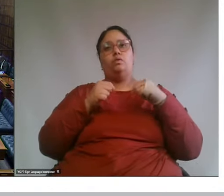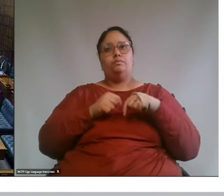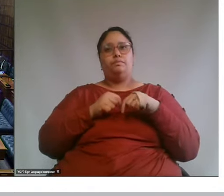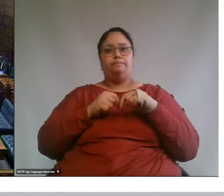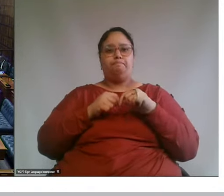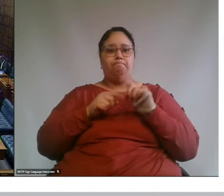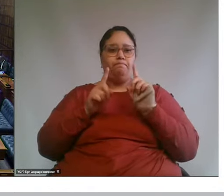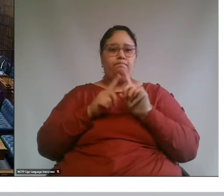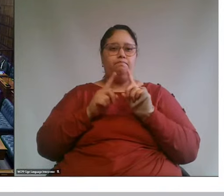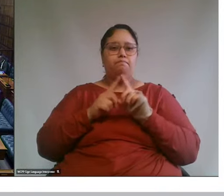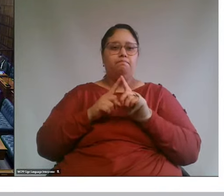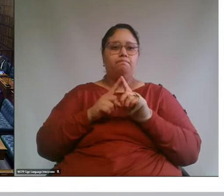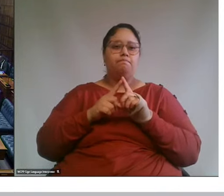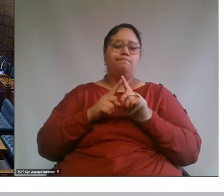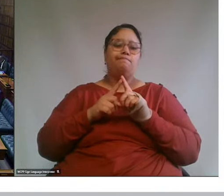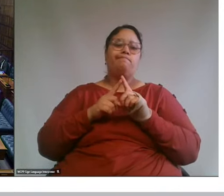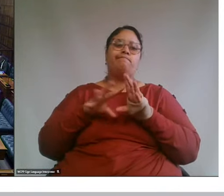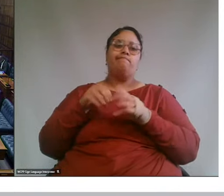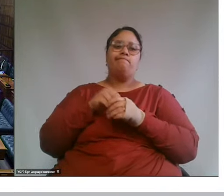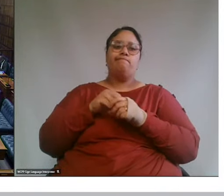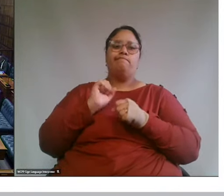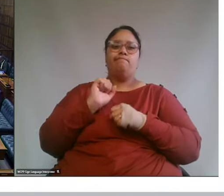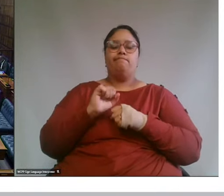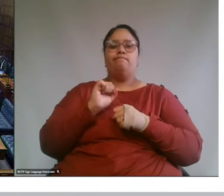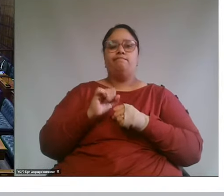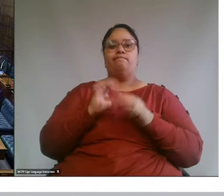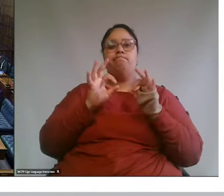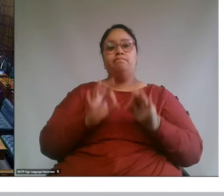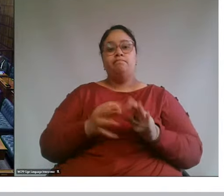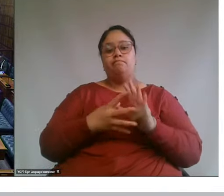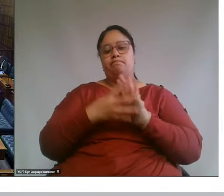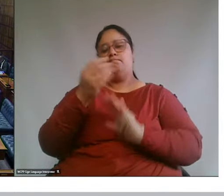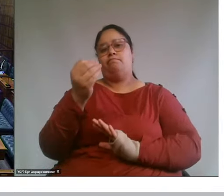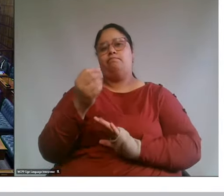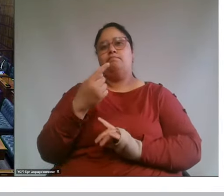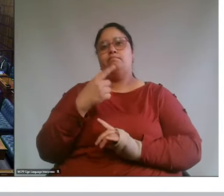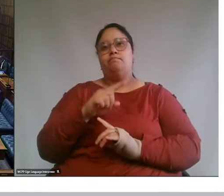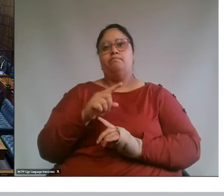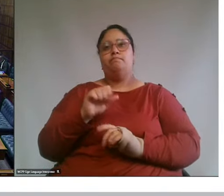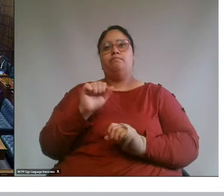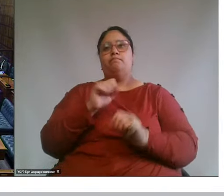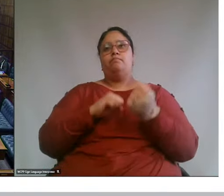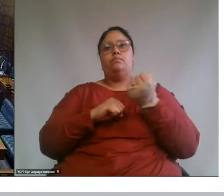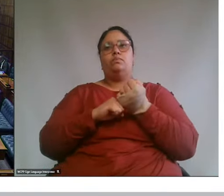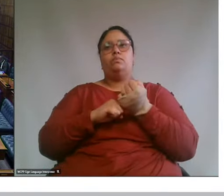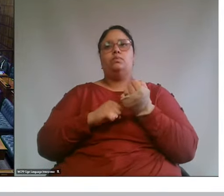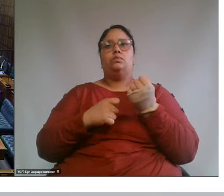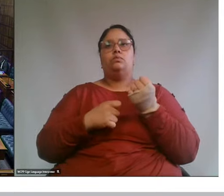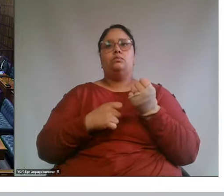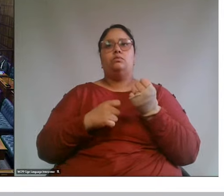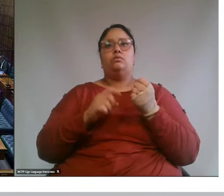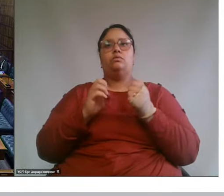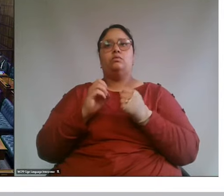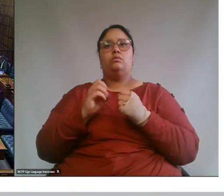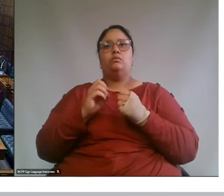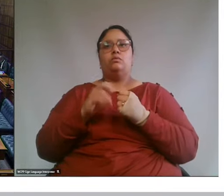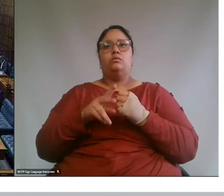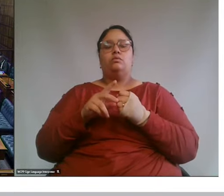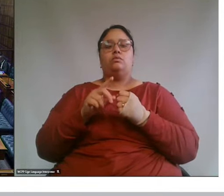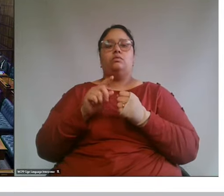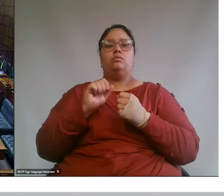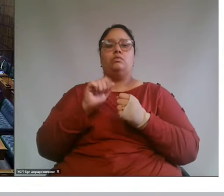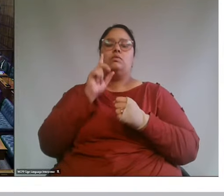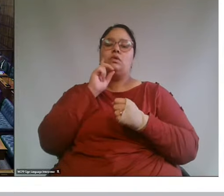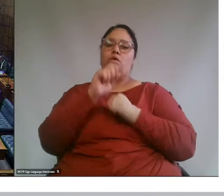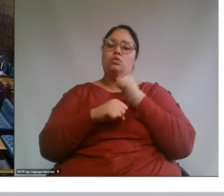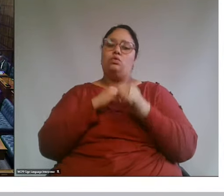initiatives into the actual outcomes that are focused on the companies and the jobs